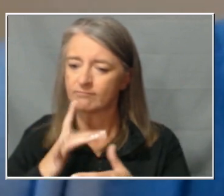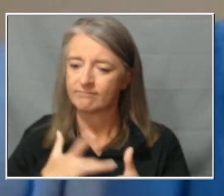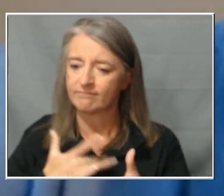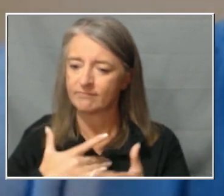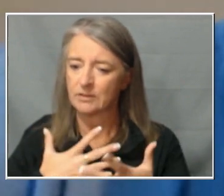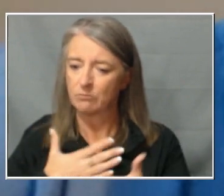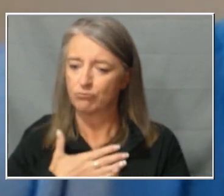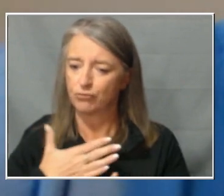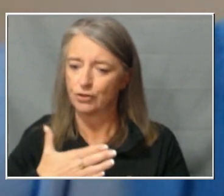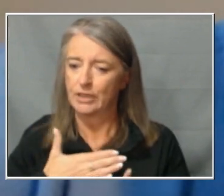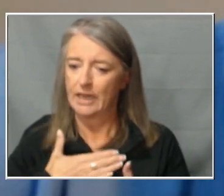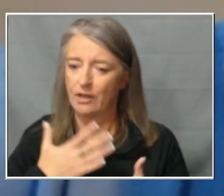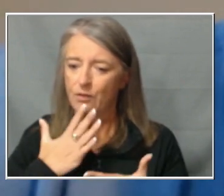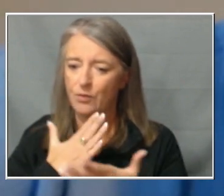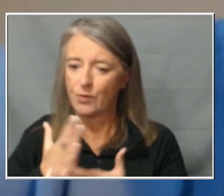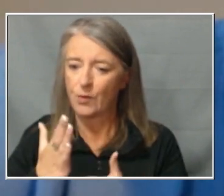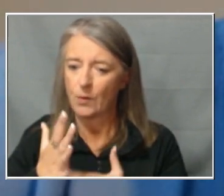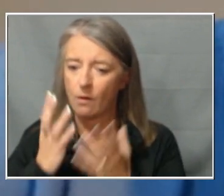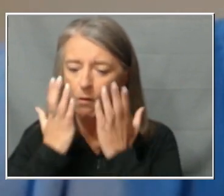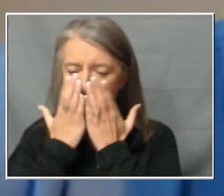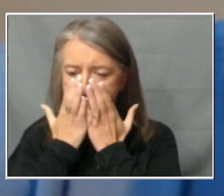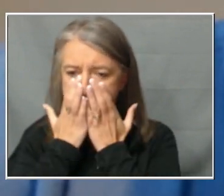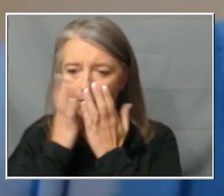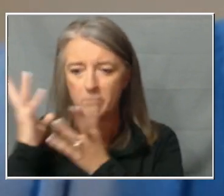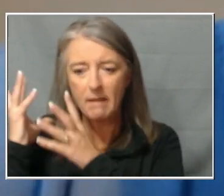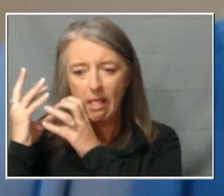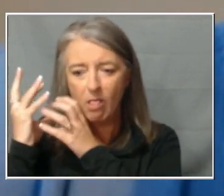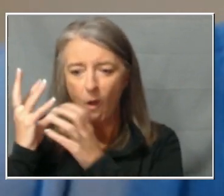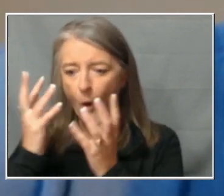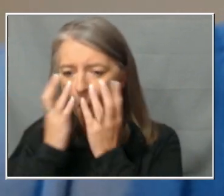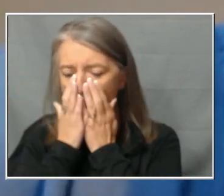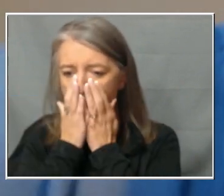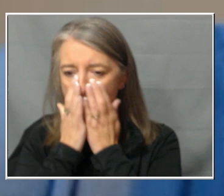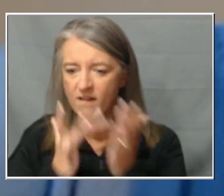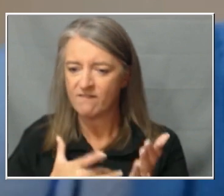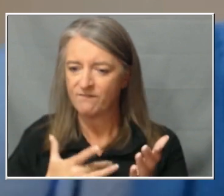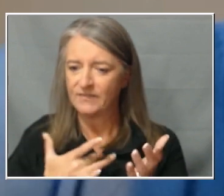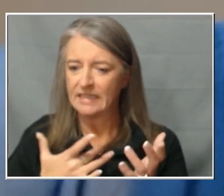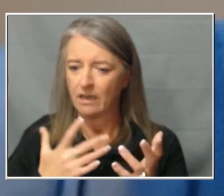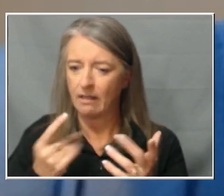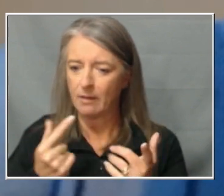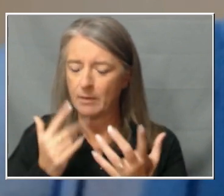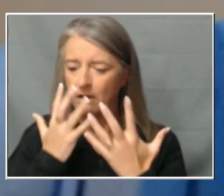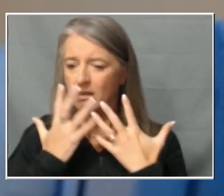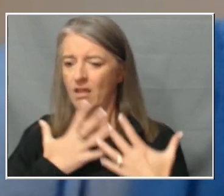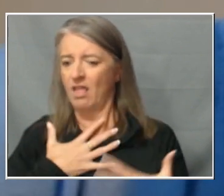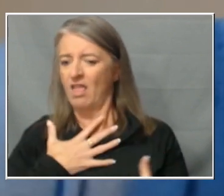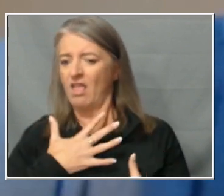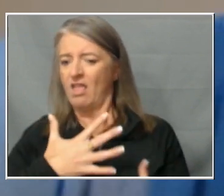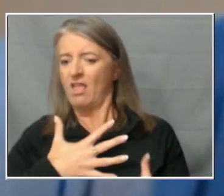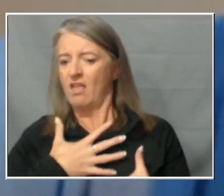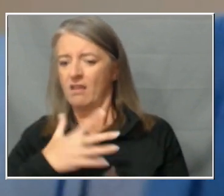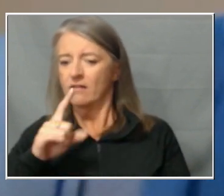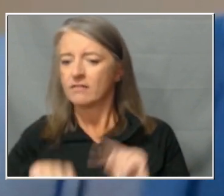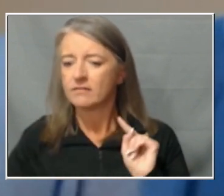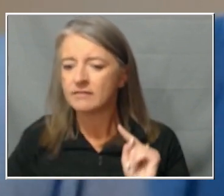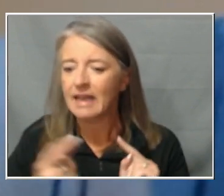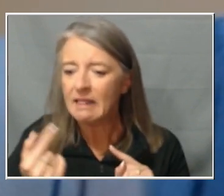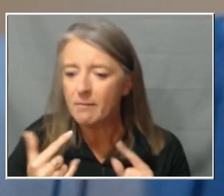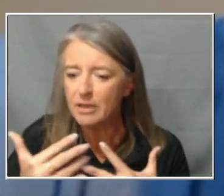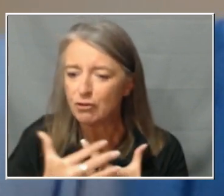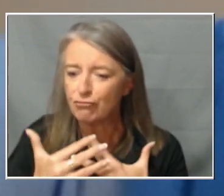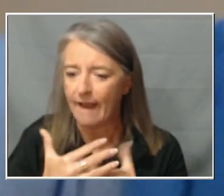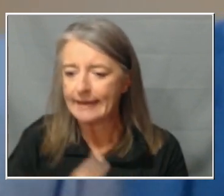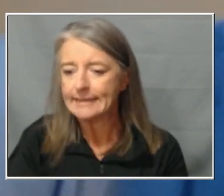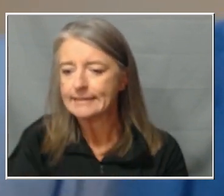breathe through a pillow or something. You feel like you're almost like suffocating just a little bit. So it was a little bit